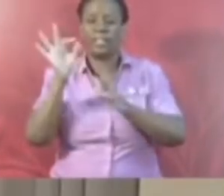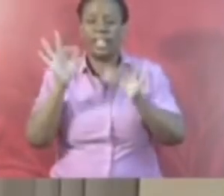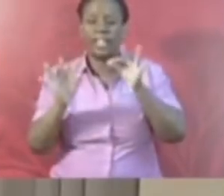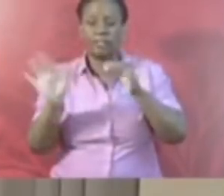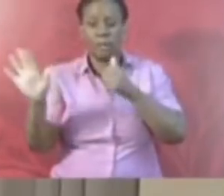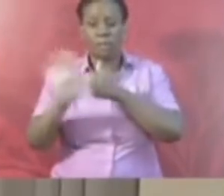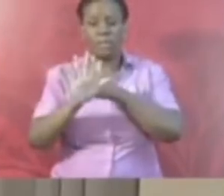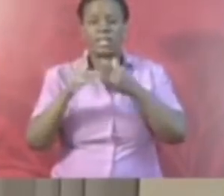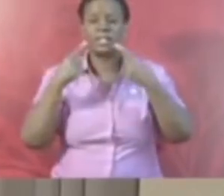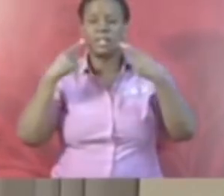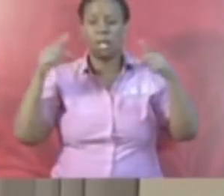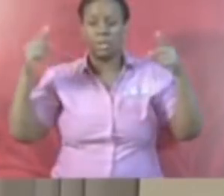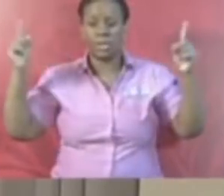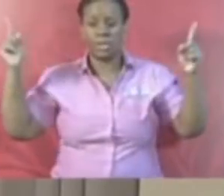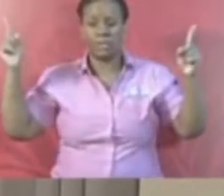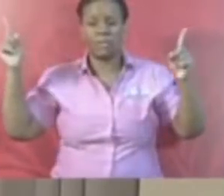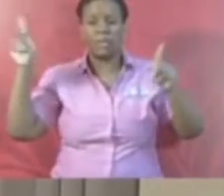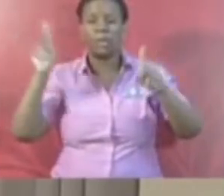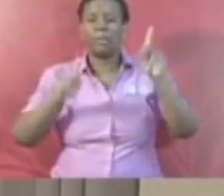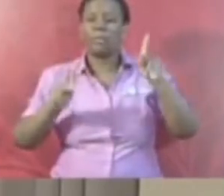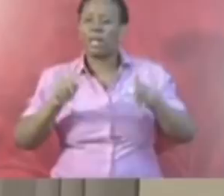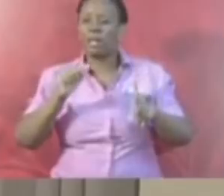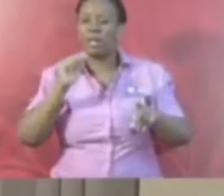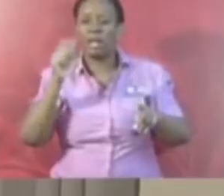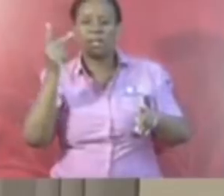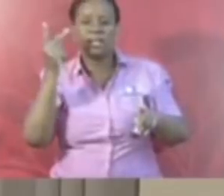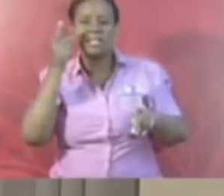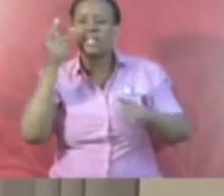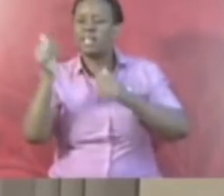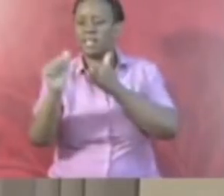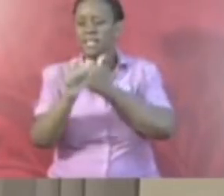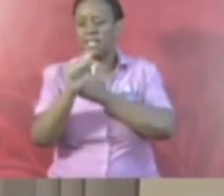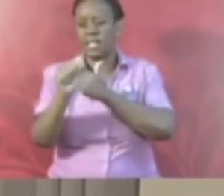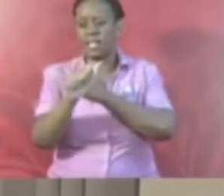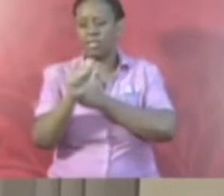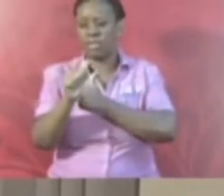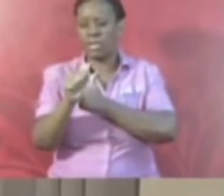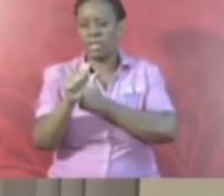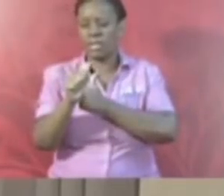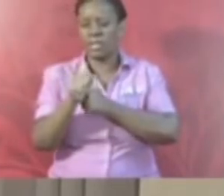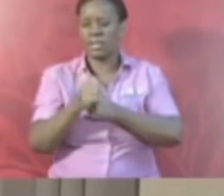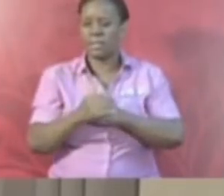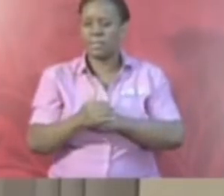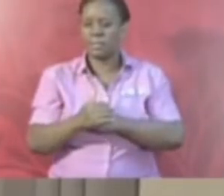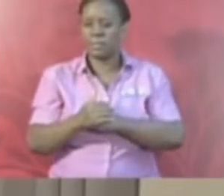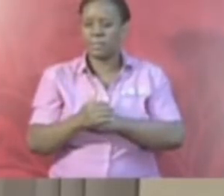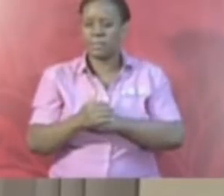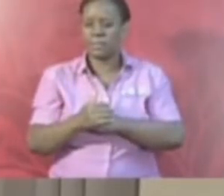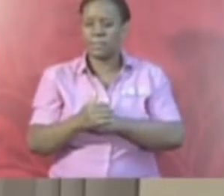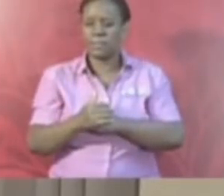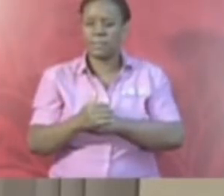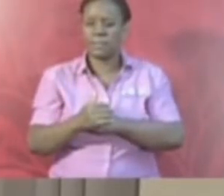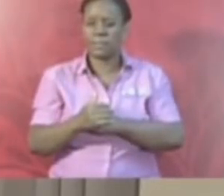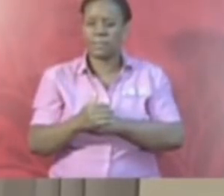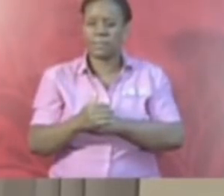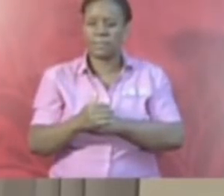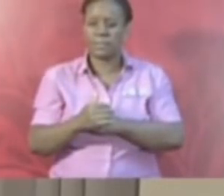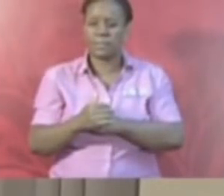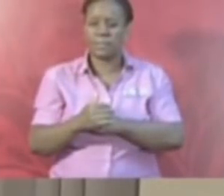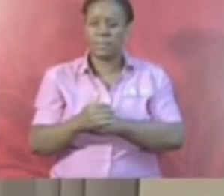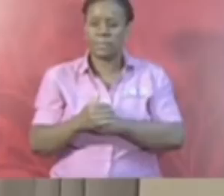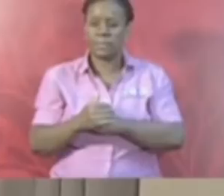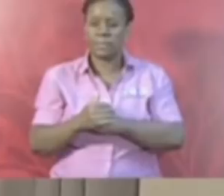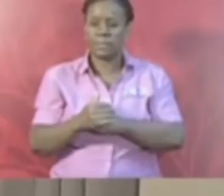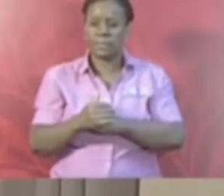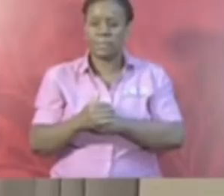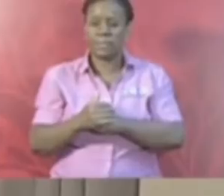the danger. Sounds familiar. He goes on to say, the irony is the less you can